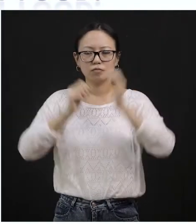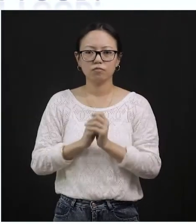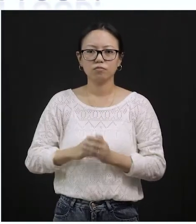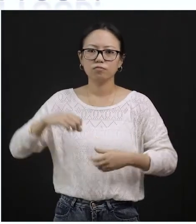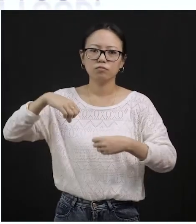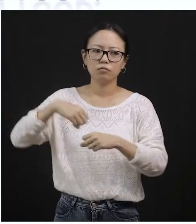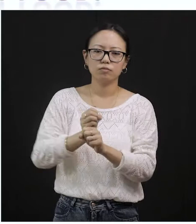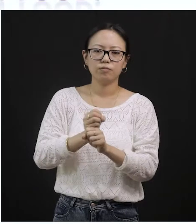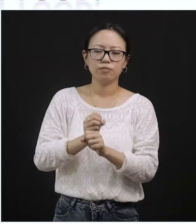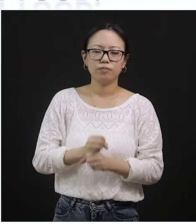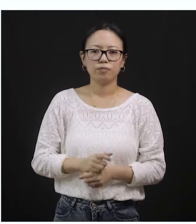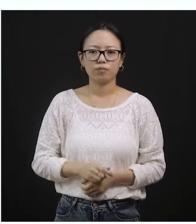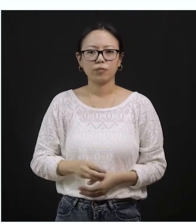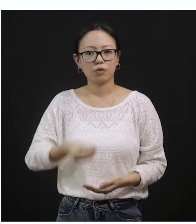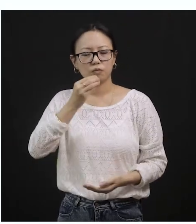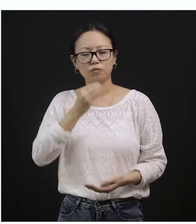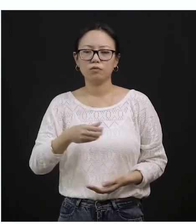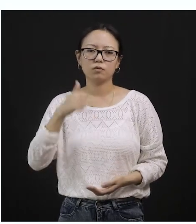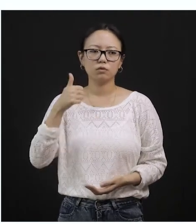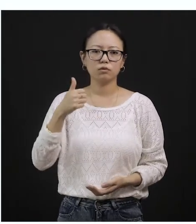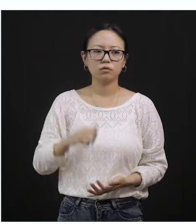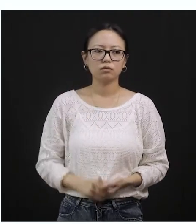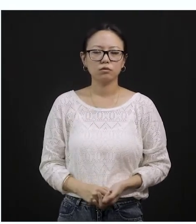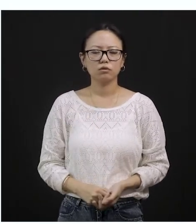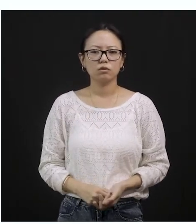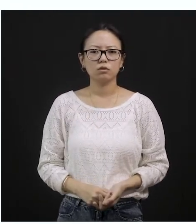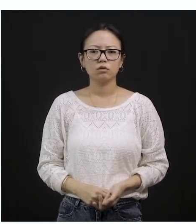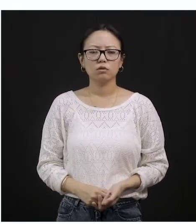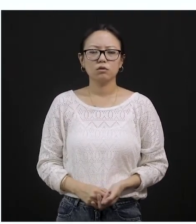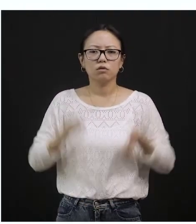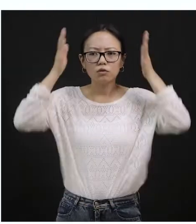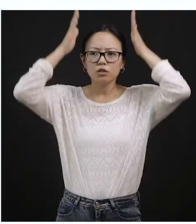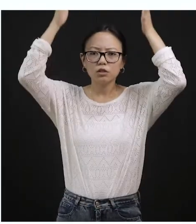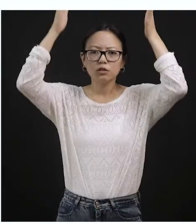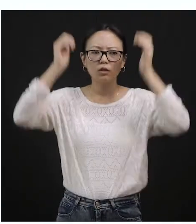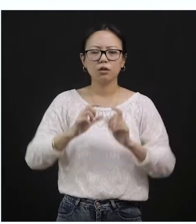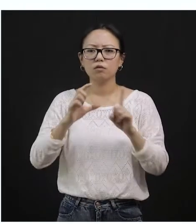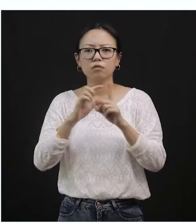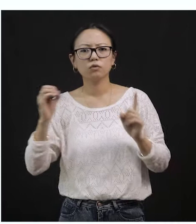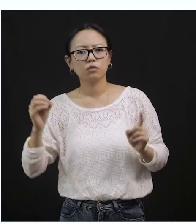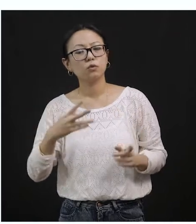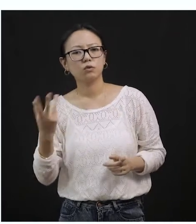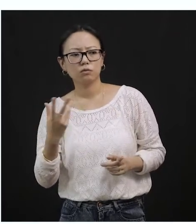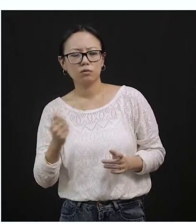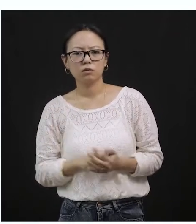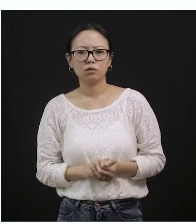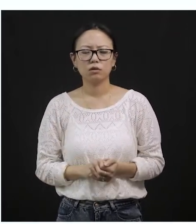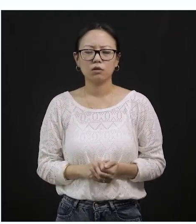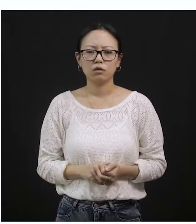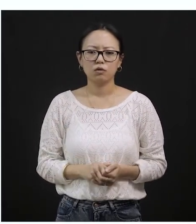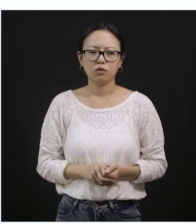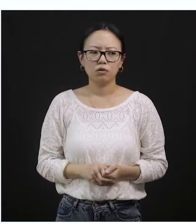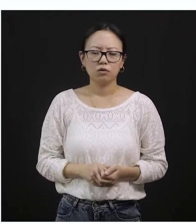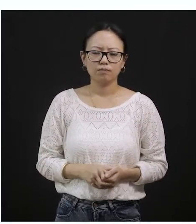from the picture, right? Okay. Now, here, what is the role of chef? The role of a chef is starting from the